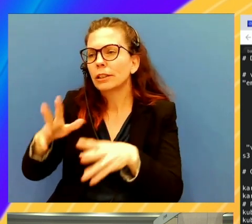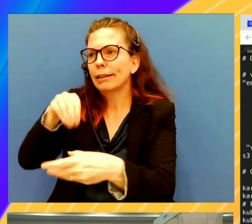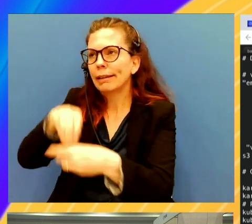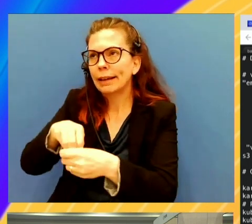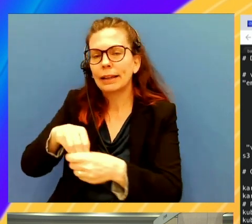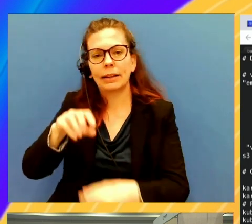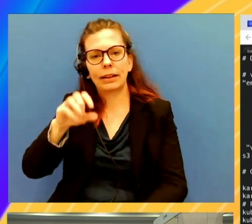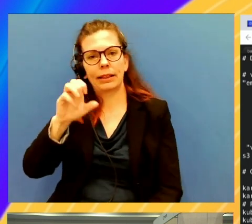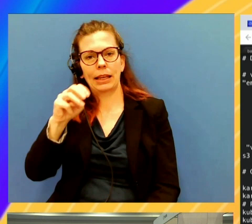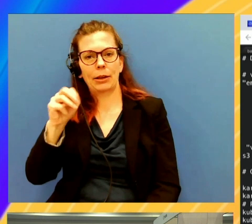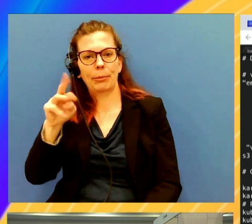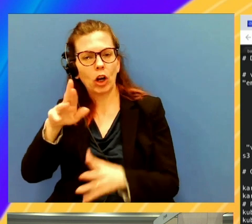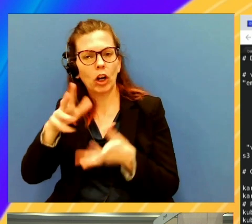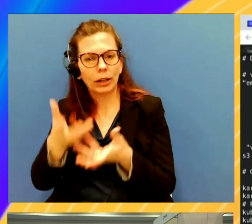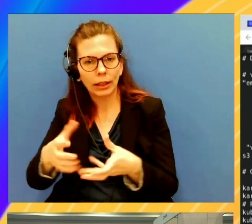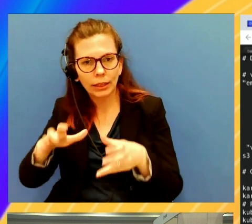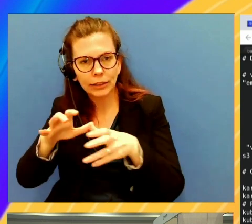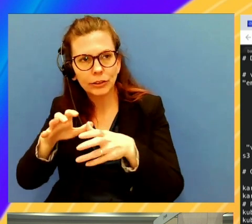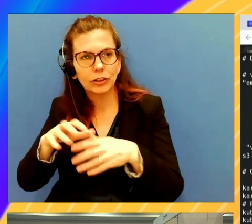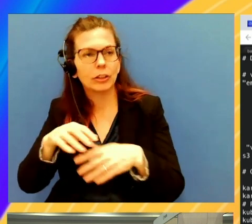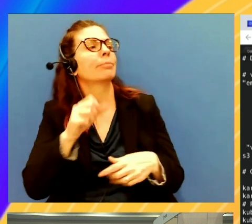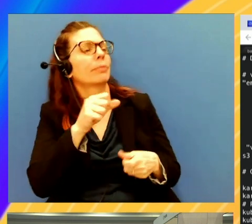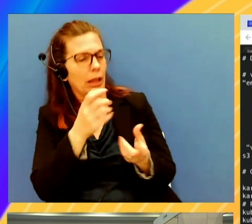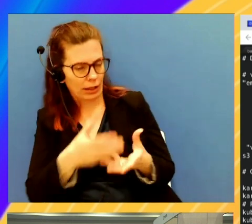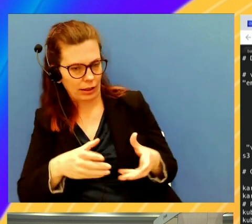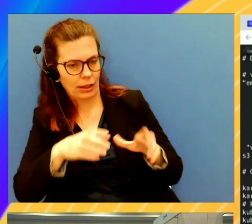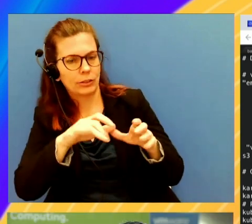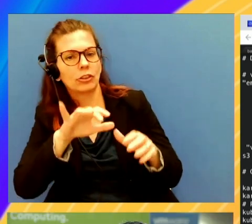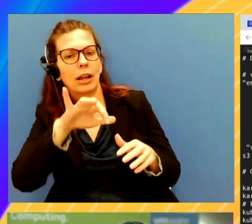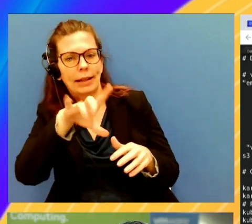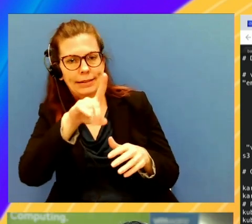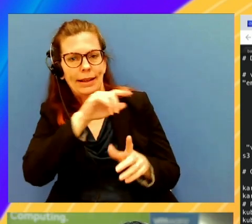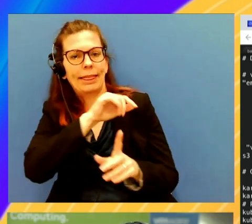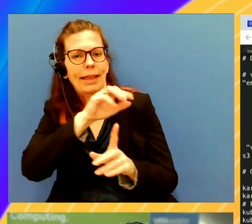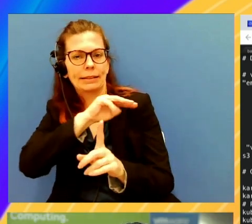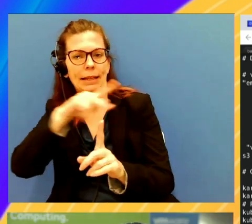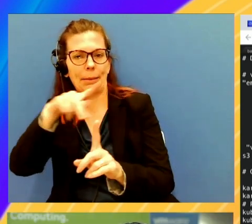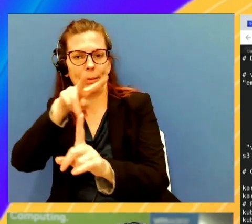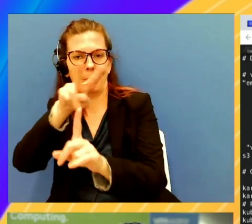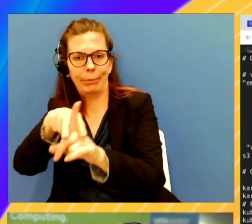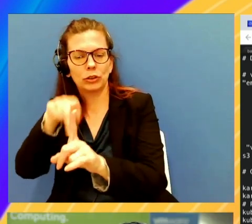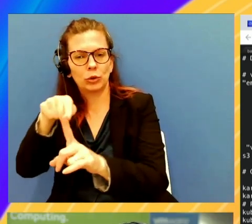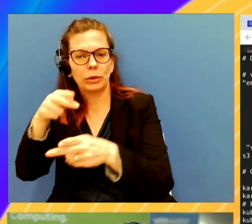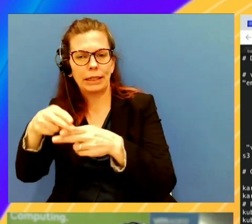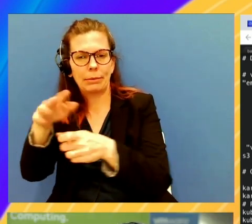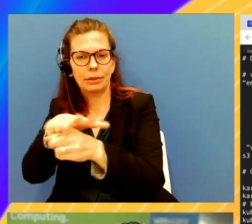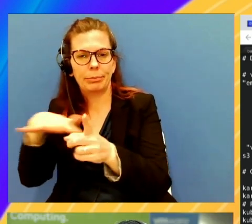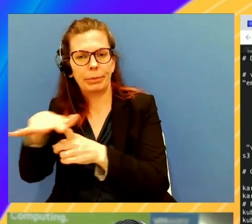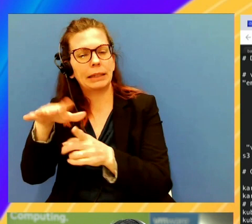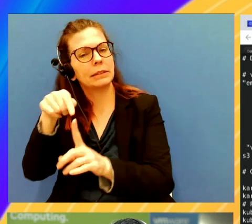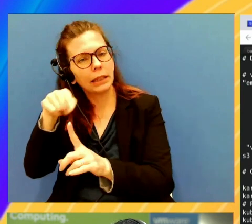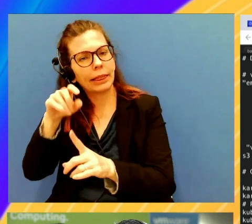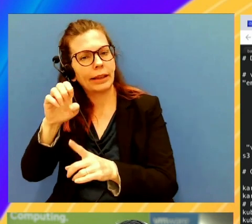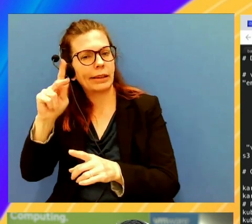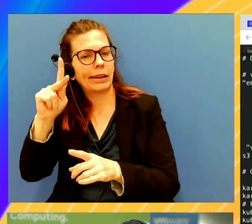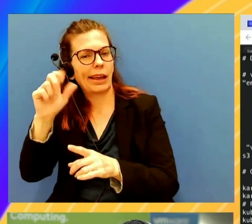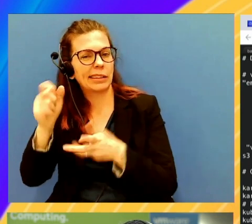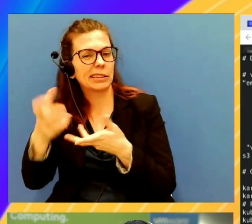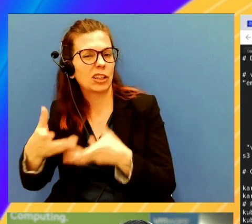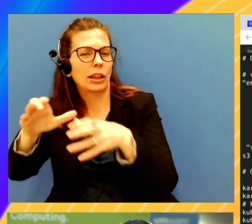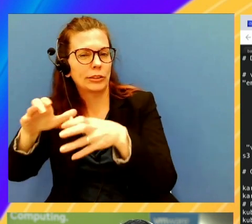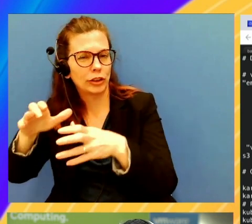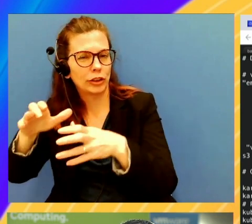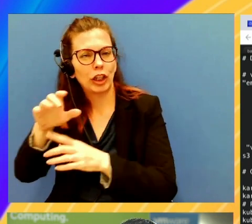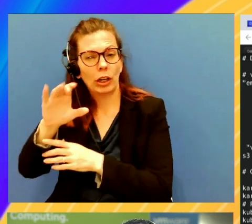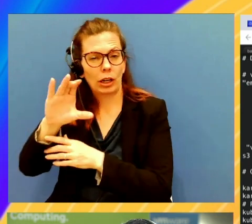EMR, the cluster. The cluster ID is something that is mapped to a namespace within the EKS cluster. Okay. So that's exactly where